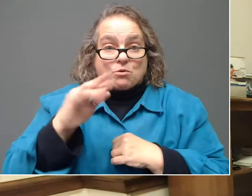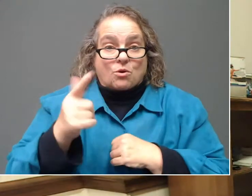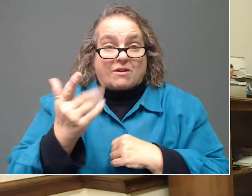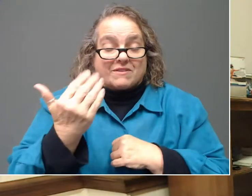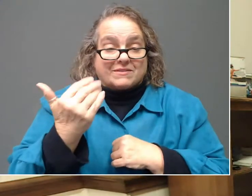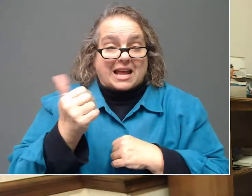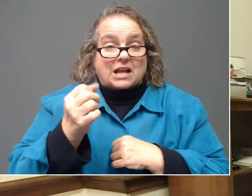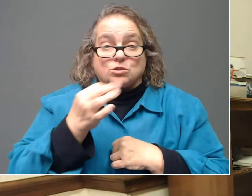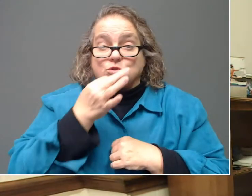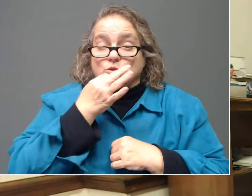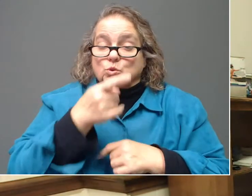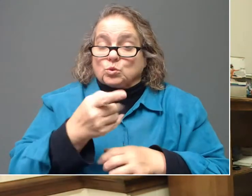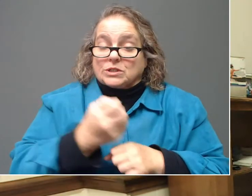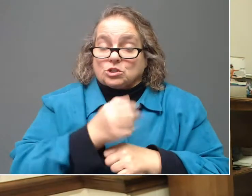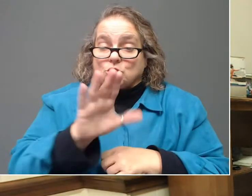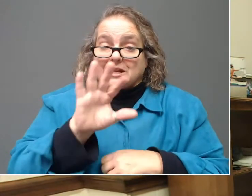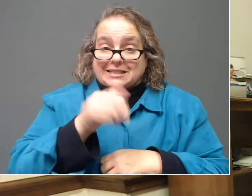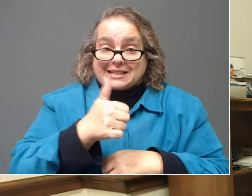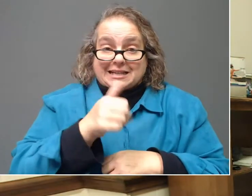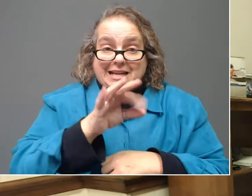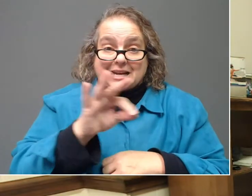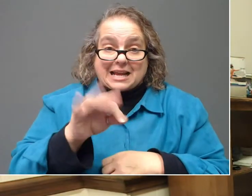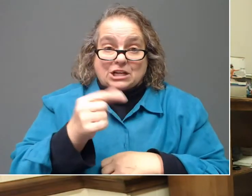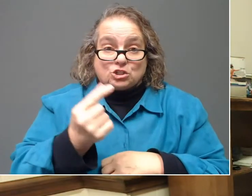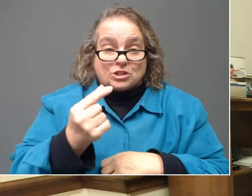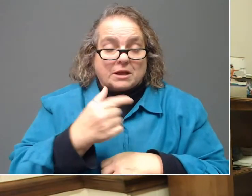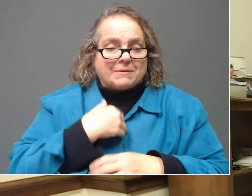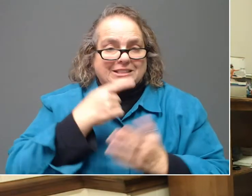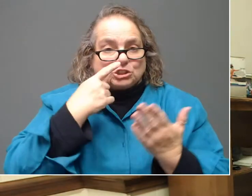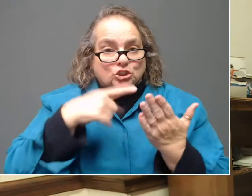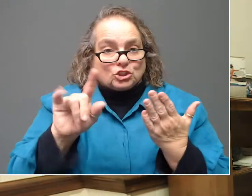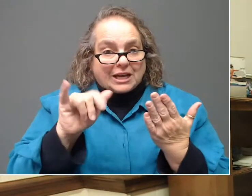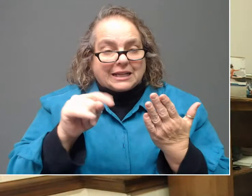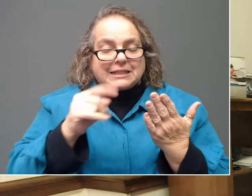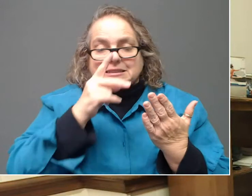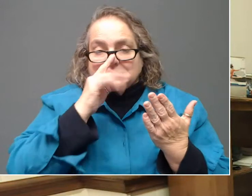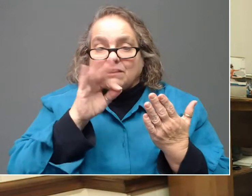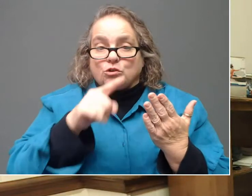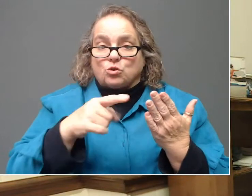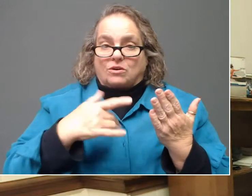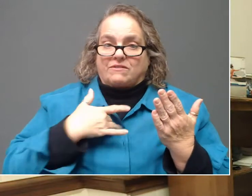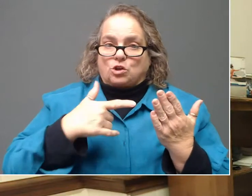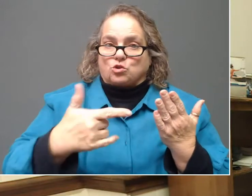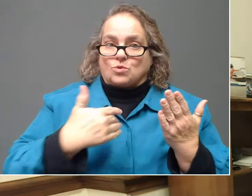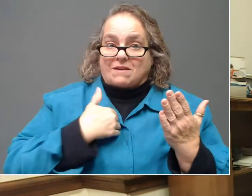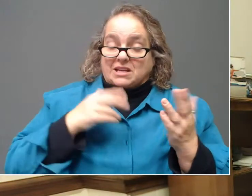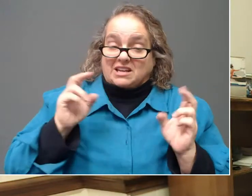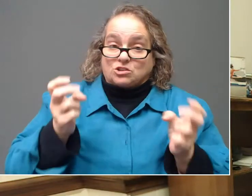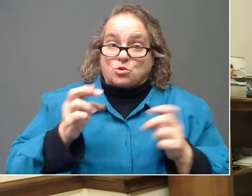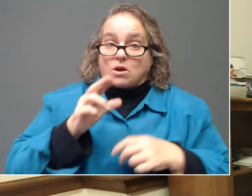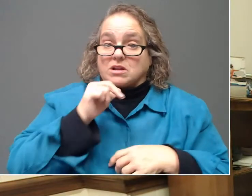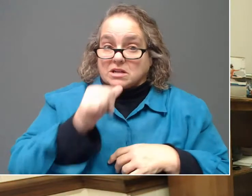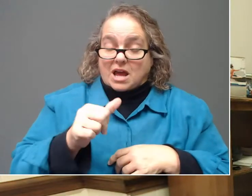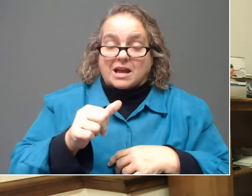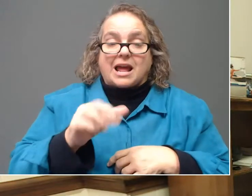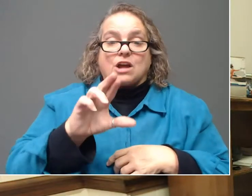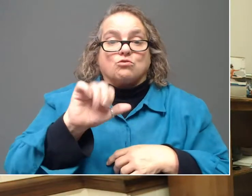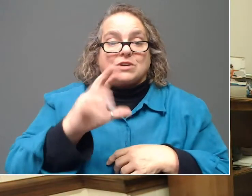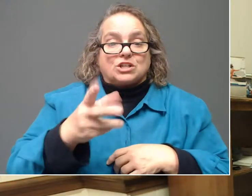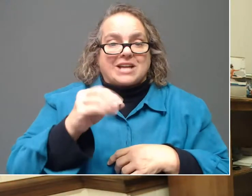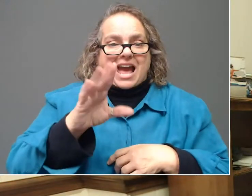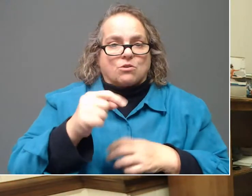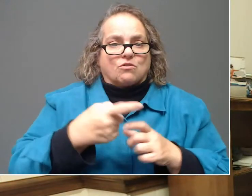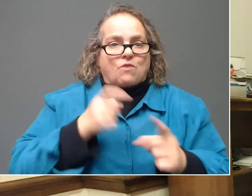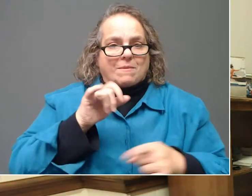that 1099-G, please check it, see if you believe you do have an issue, and reach out via that email and provide